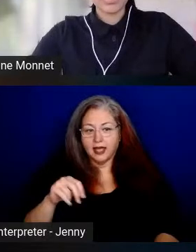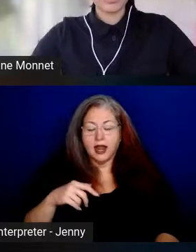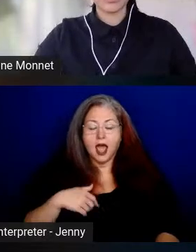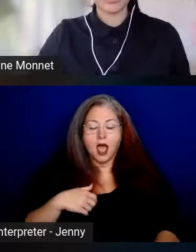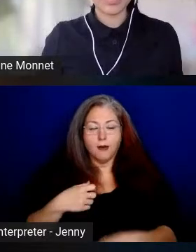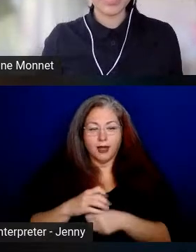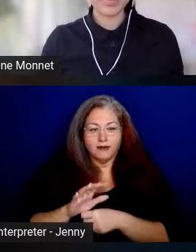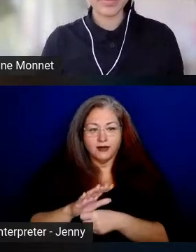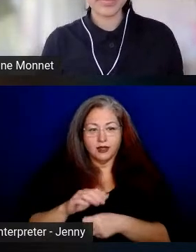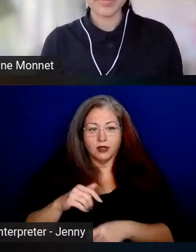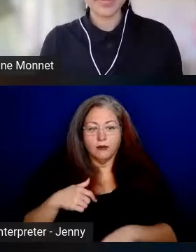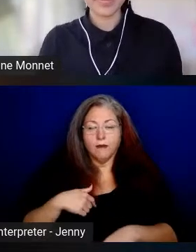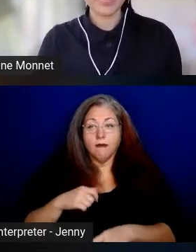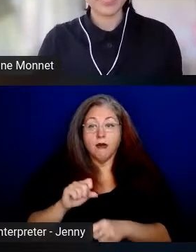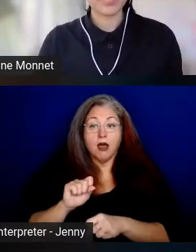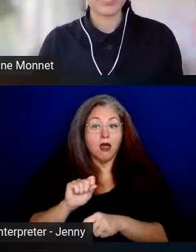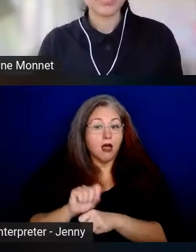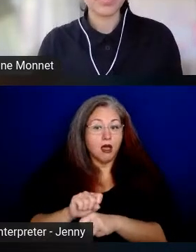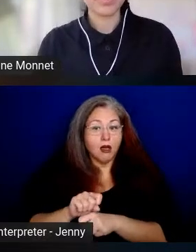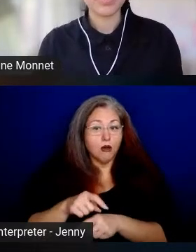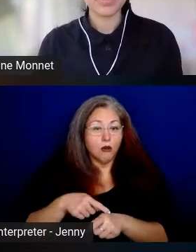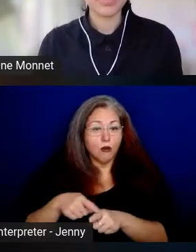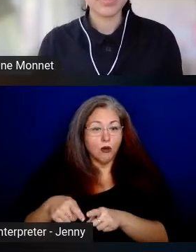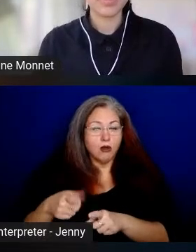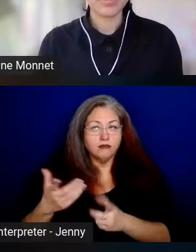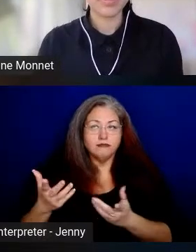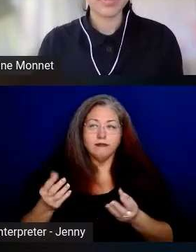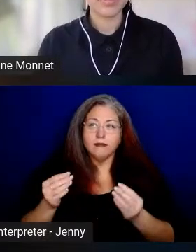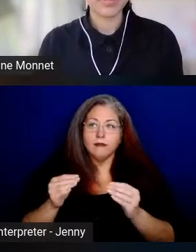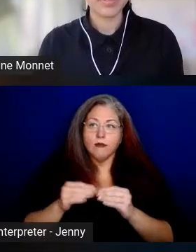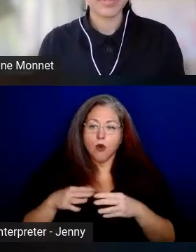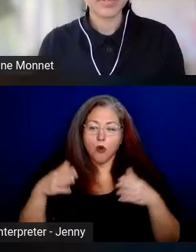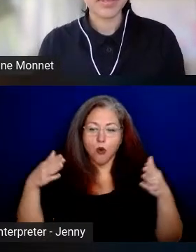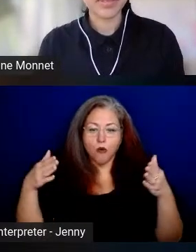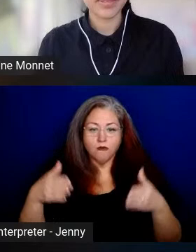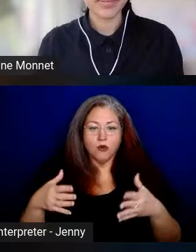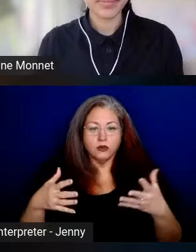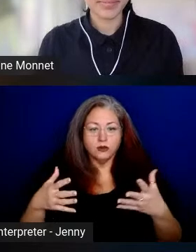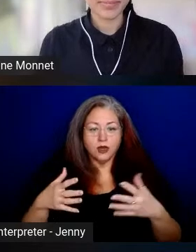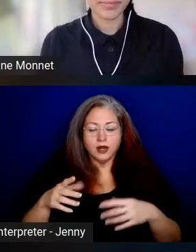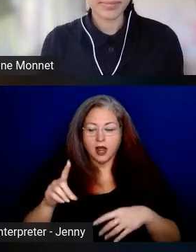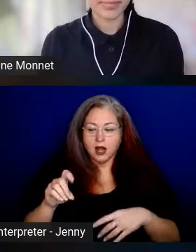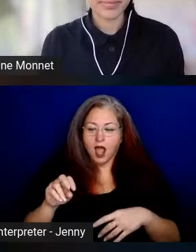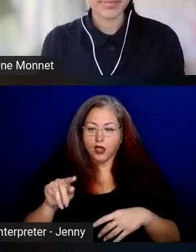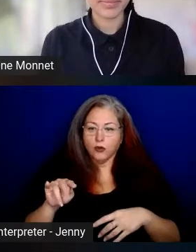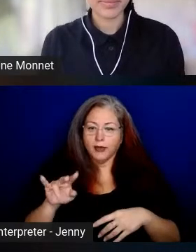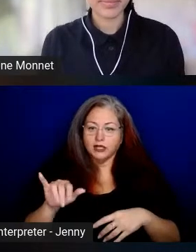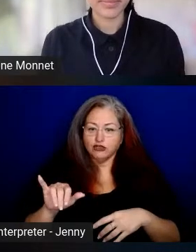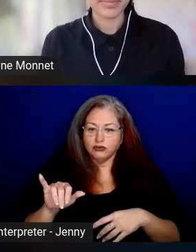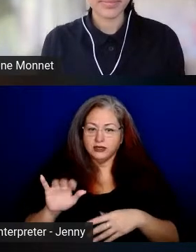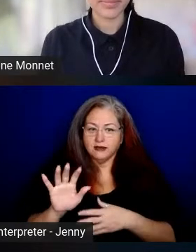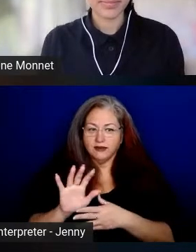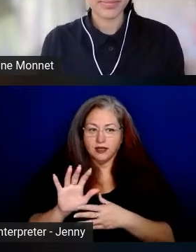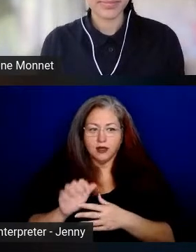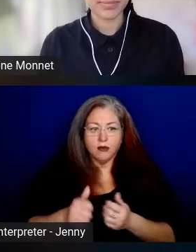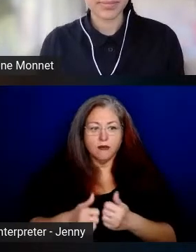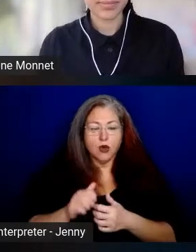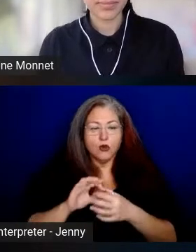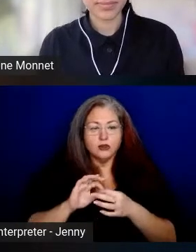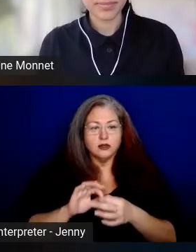And my work has been more focused on documentary film, mostly